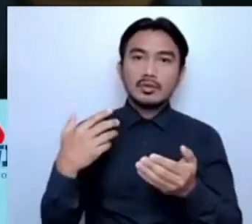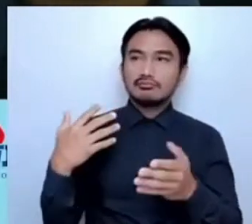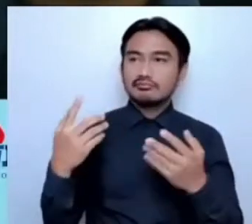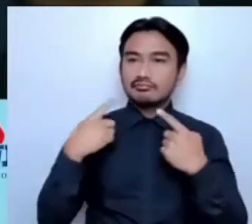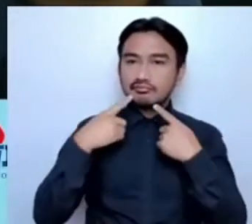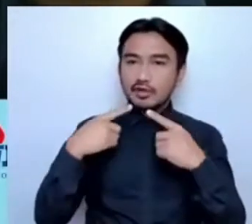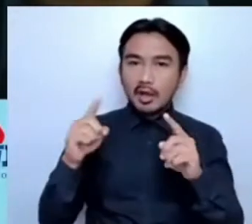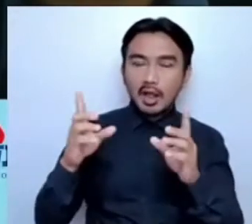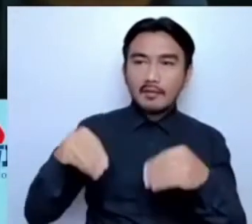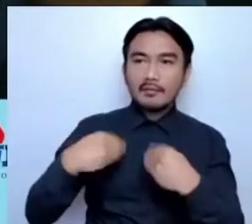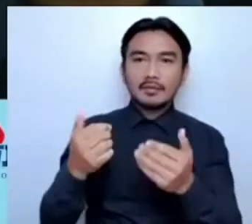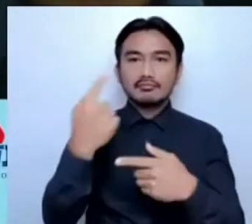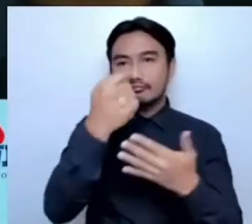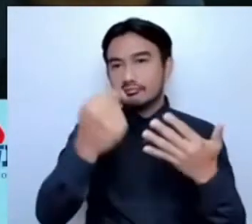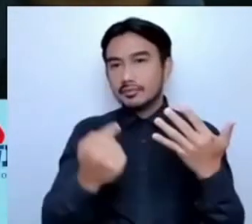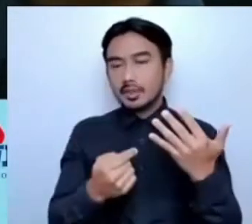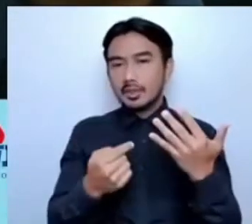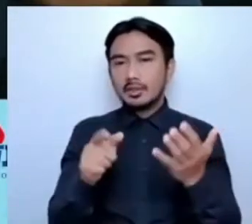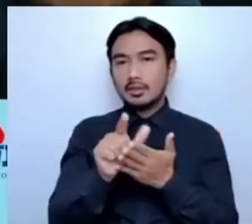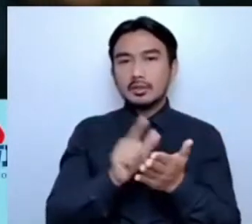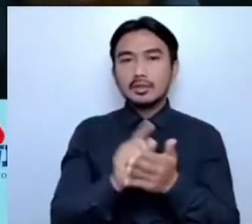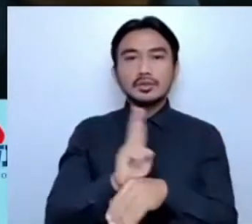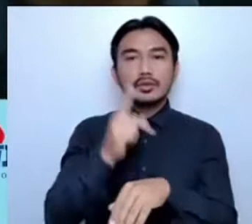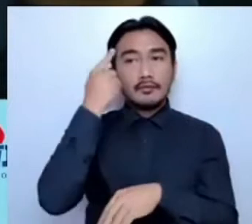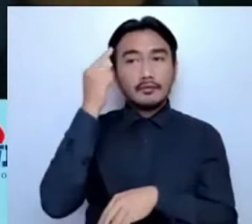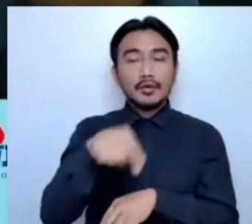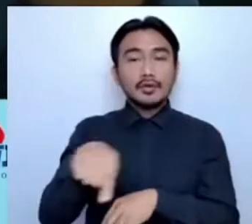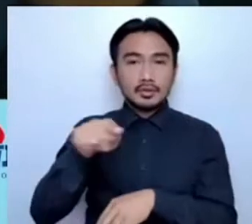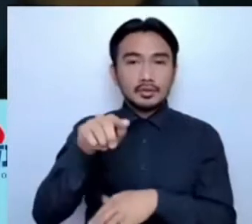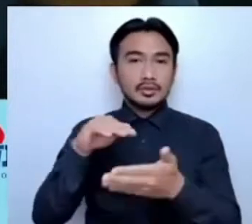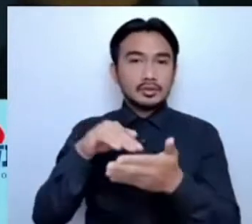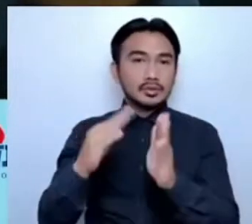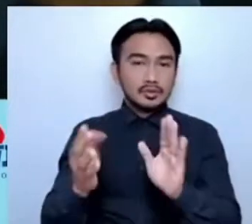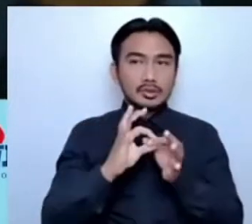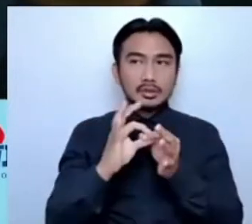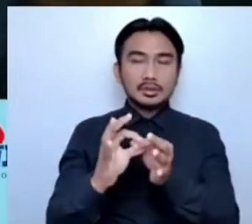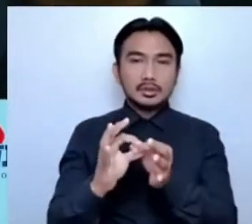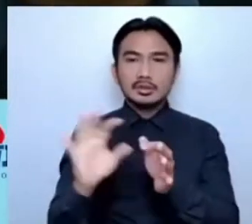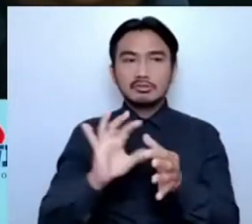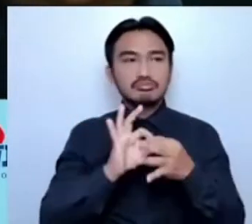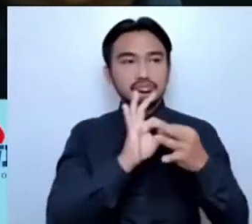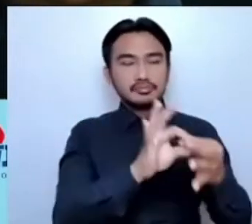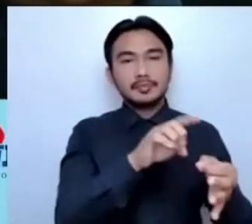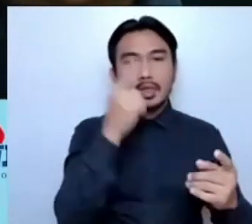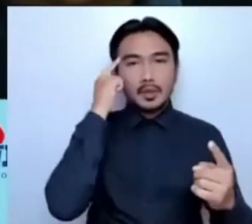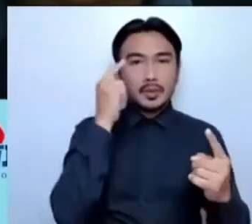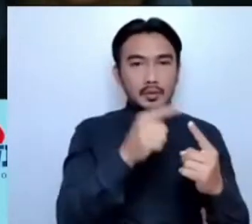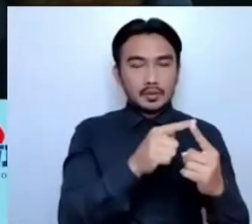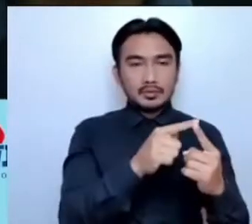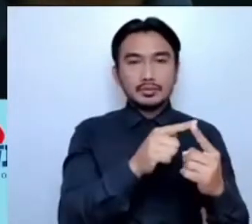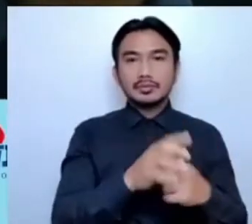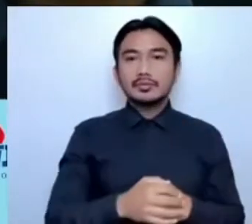learning opportunities that are well aligned with the learning goals and features